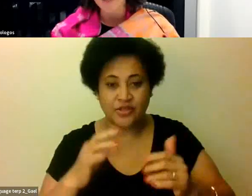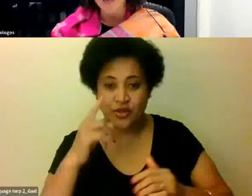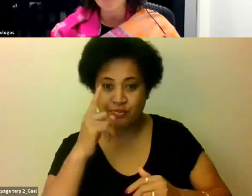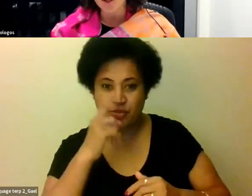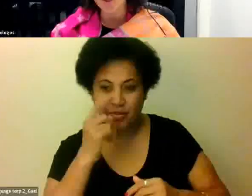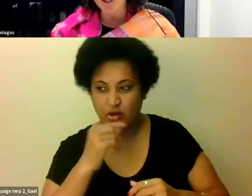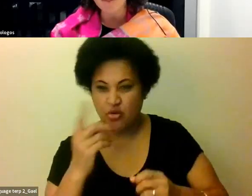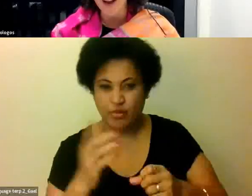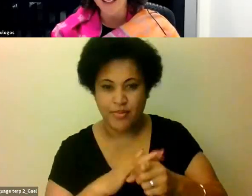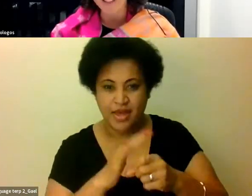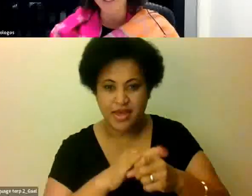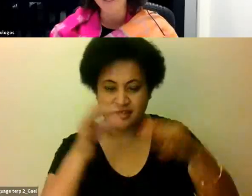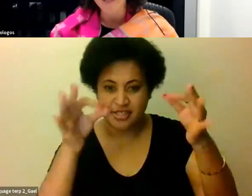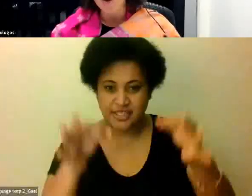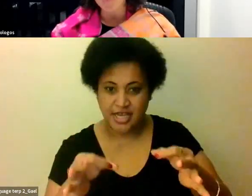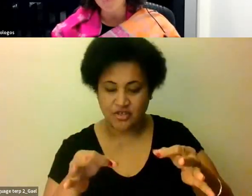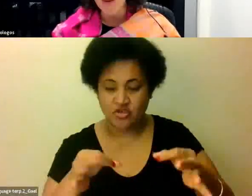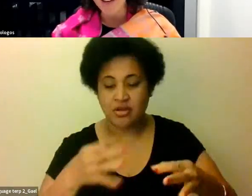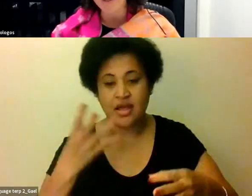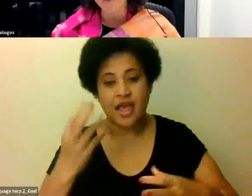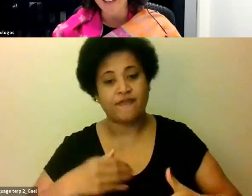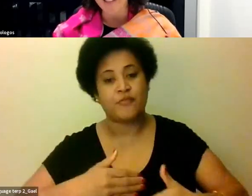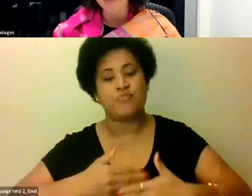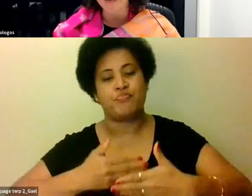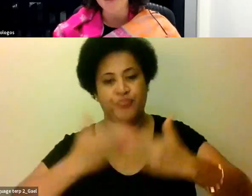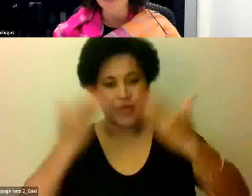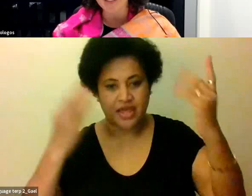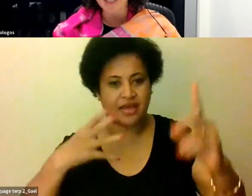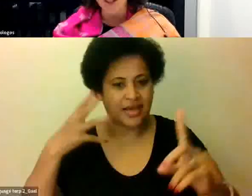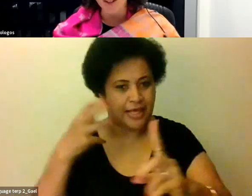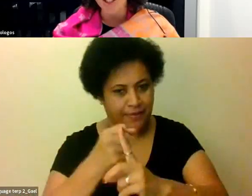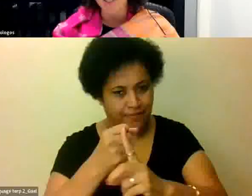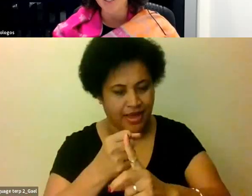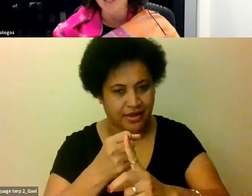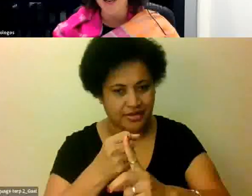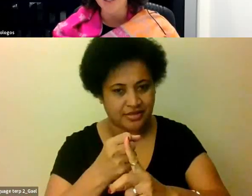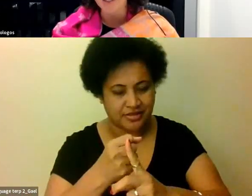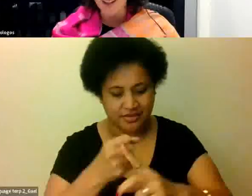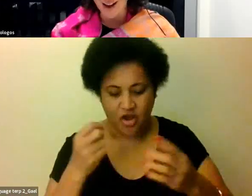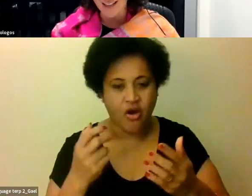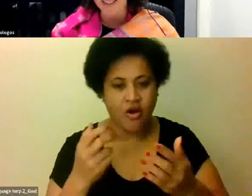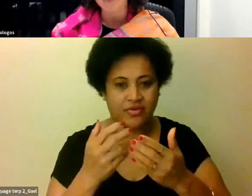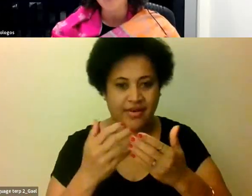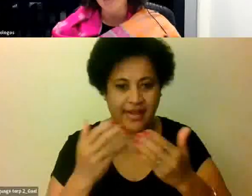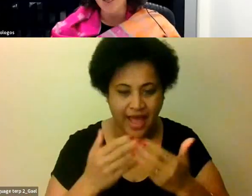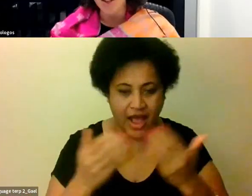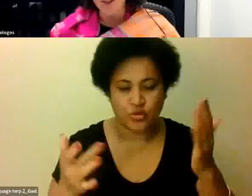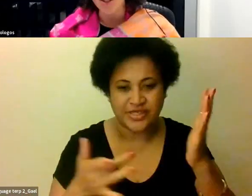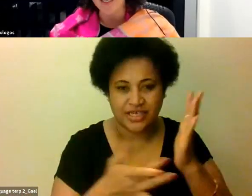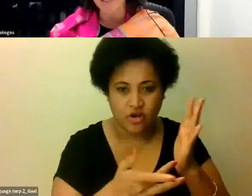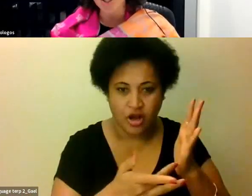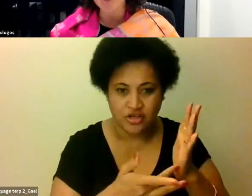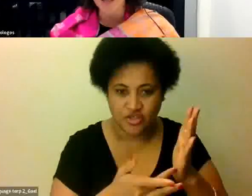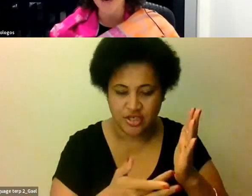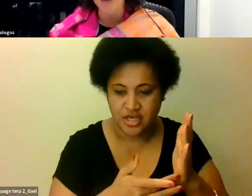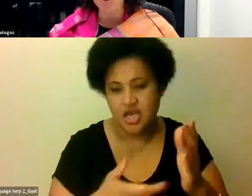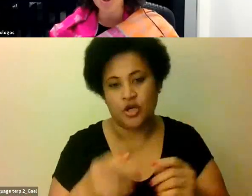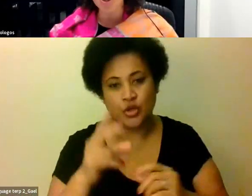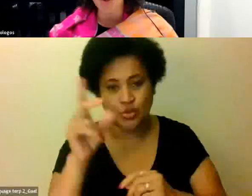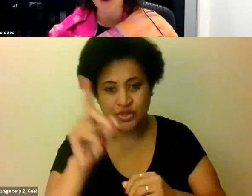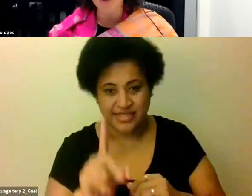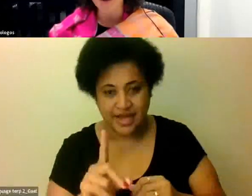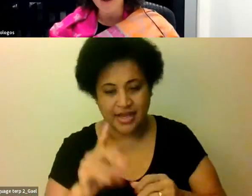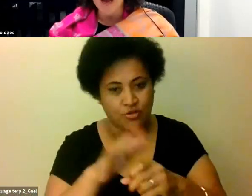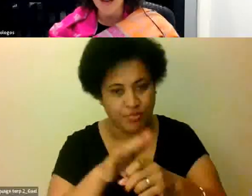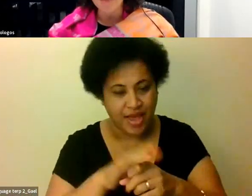decisions have a huge impact on the way that these technologies are designed and used. And as you say,